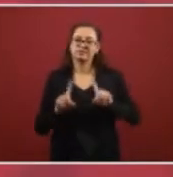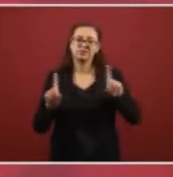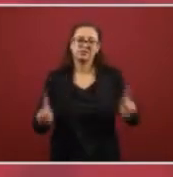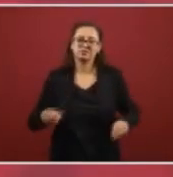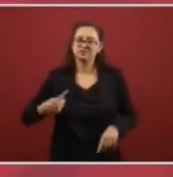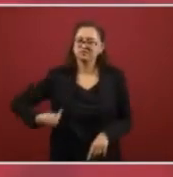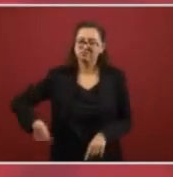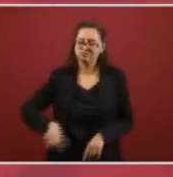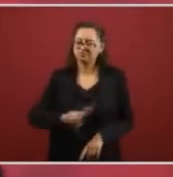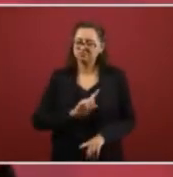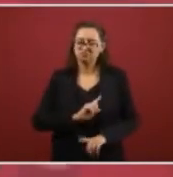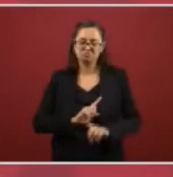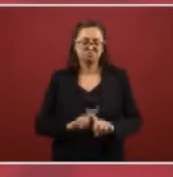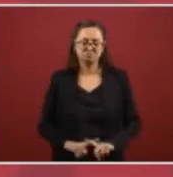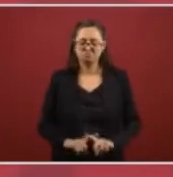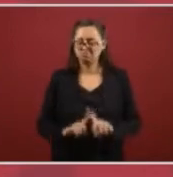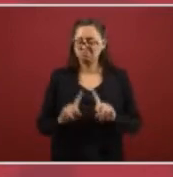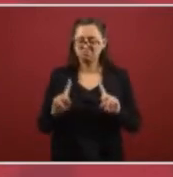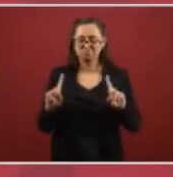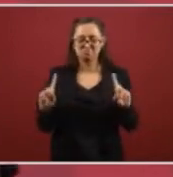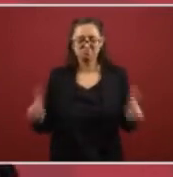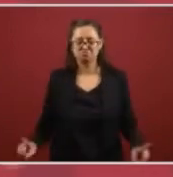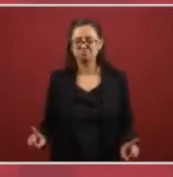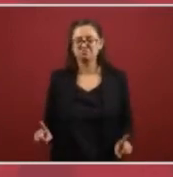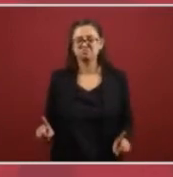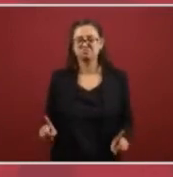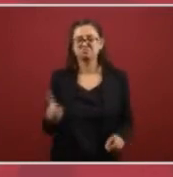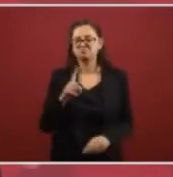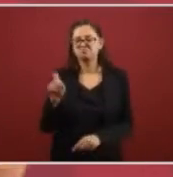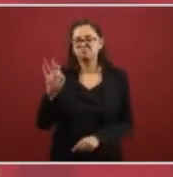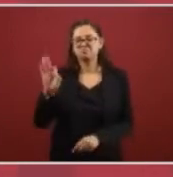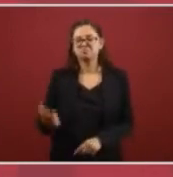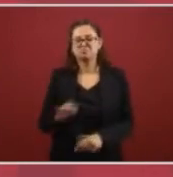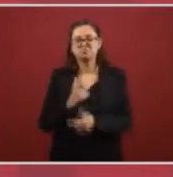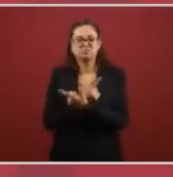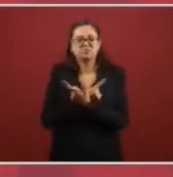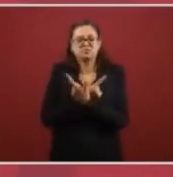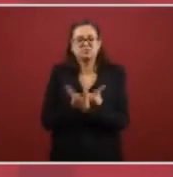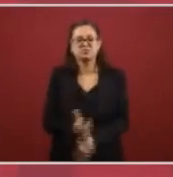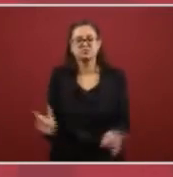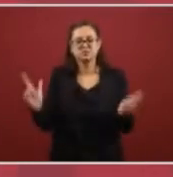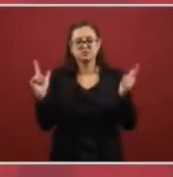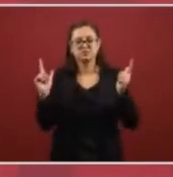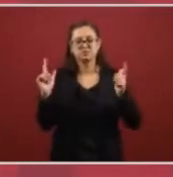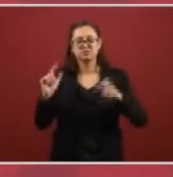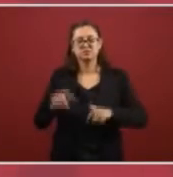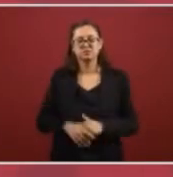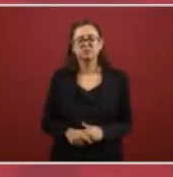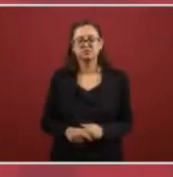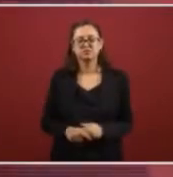So this is not what's going on now. Here, no. Here we have liberty. Imagine that,